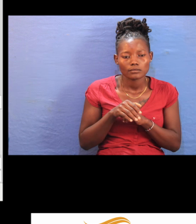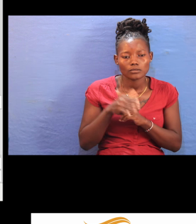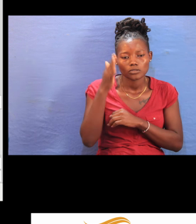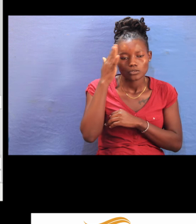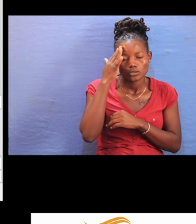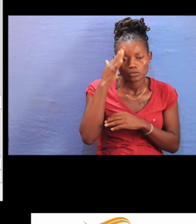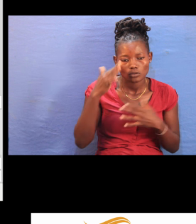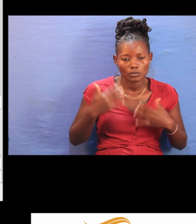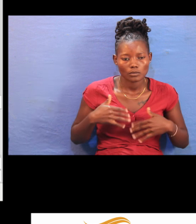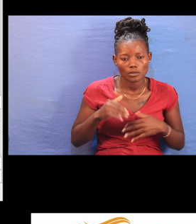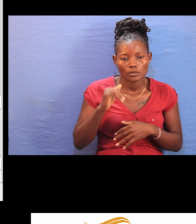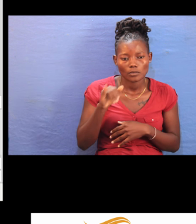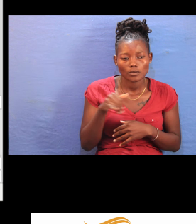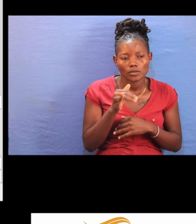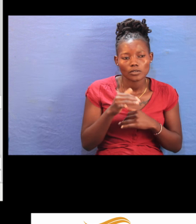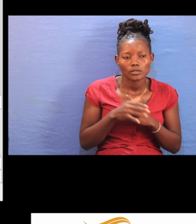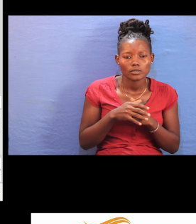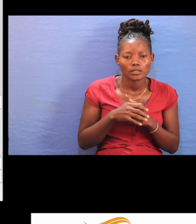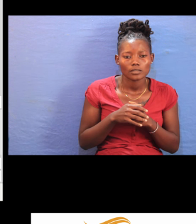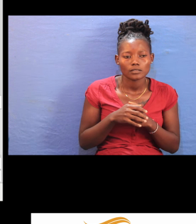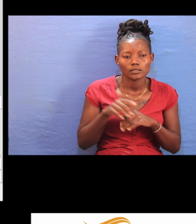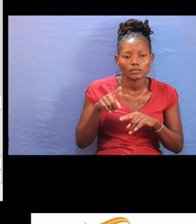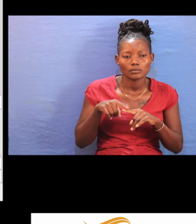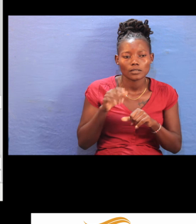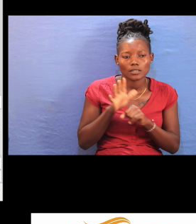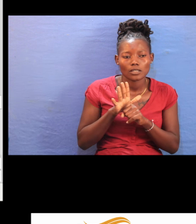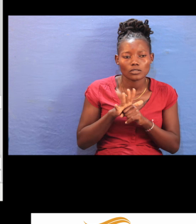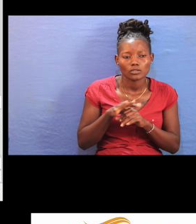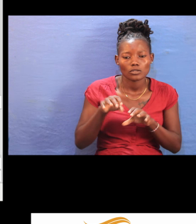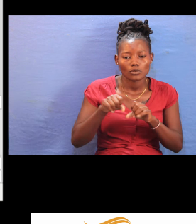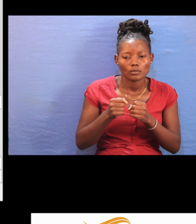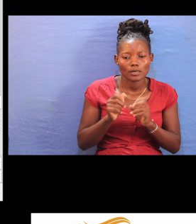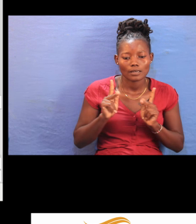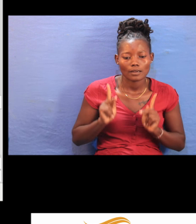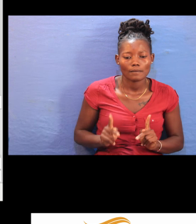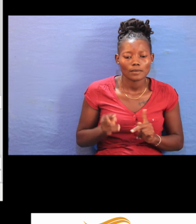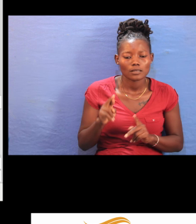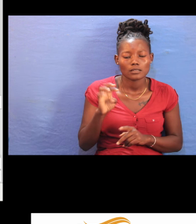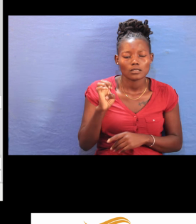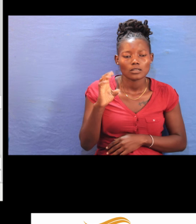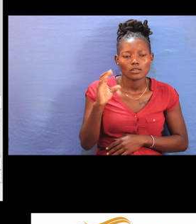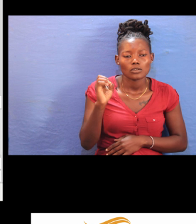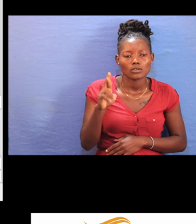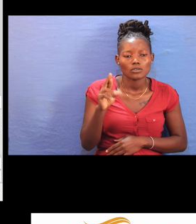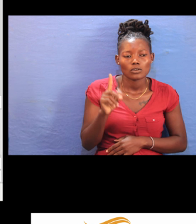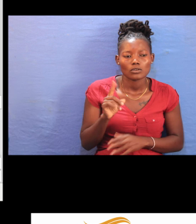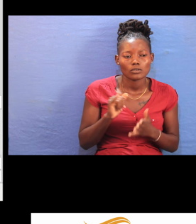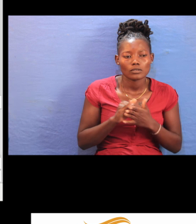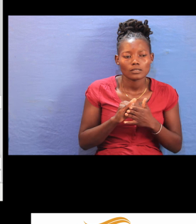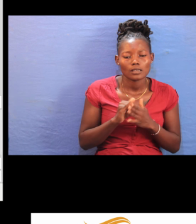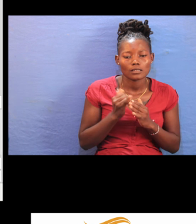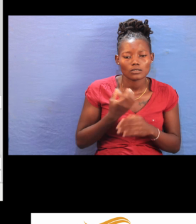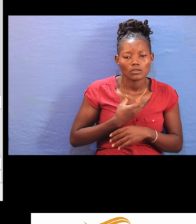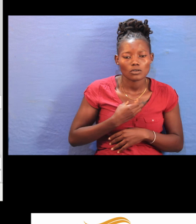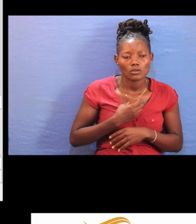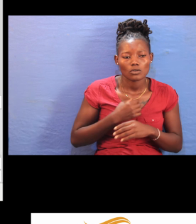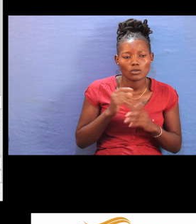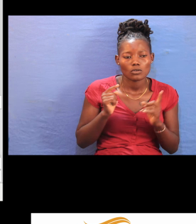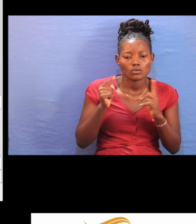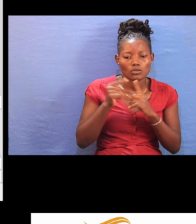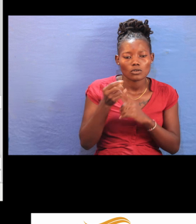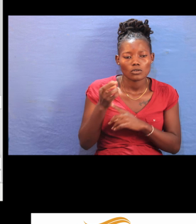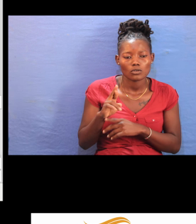if you're just focused too much on making that personal record and that's your only goal, or you're just